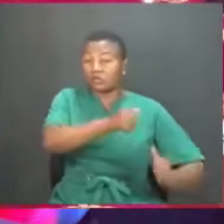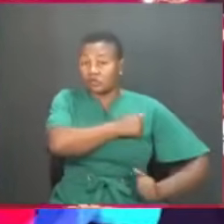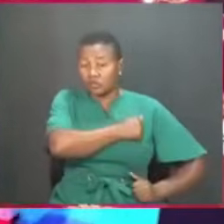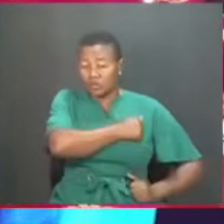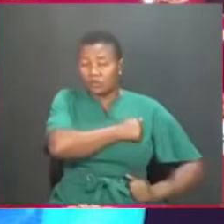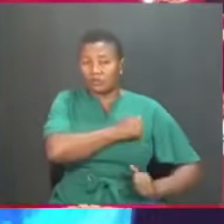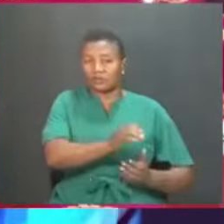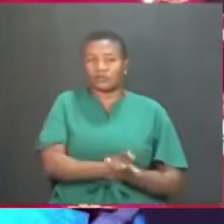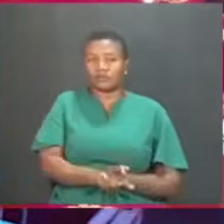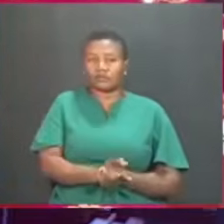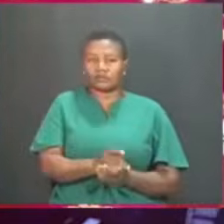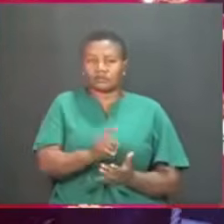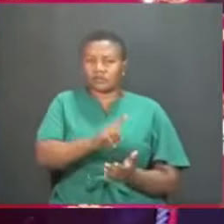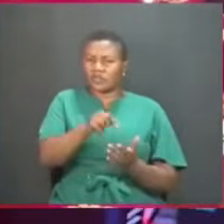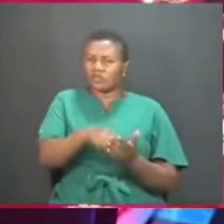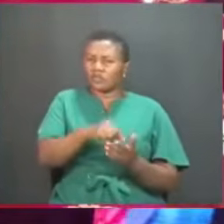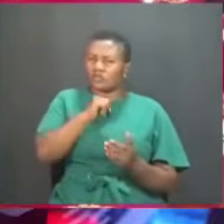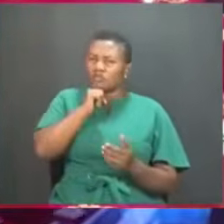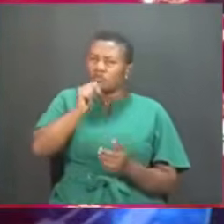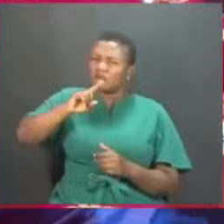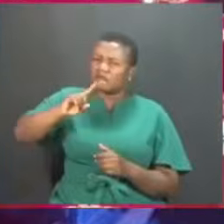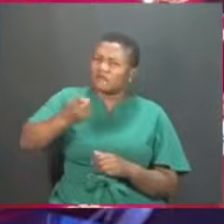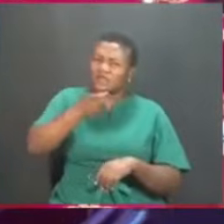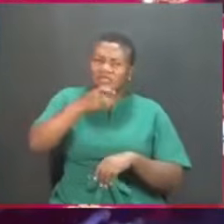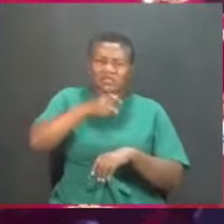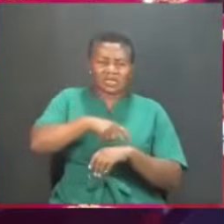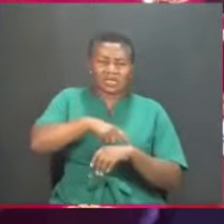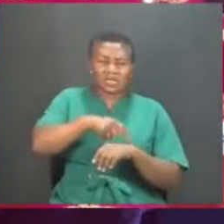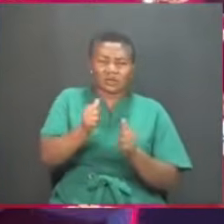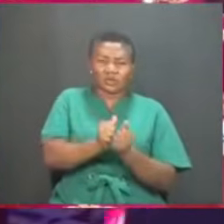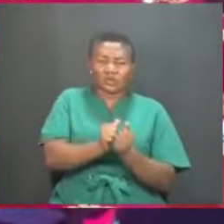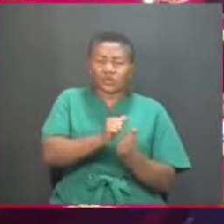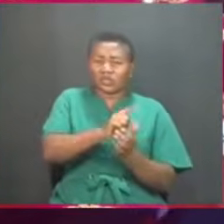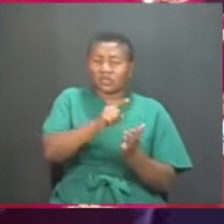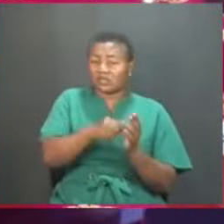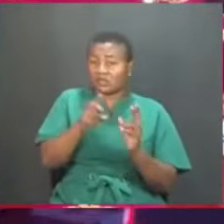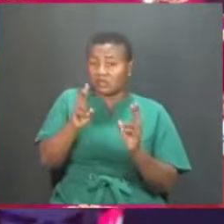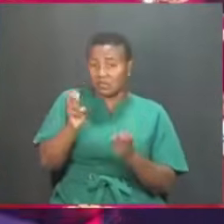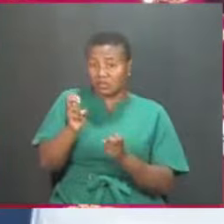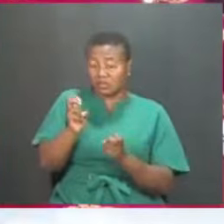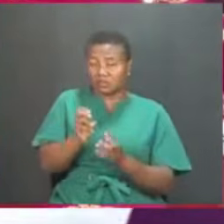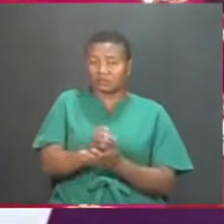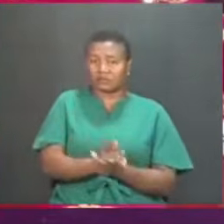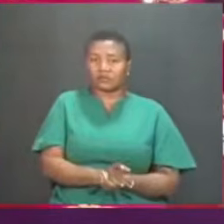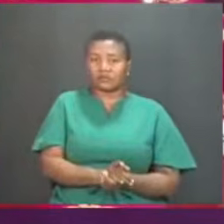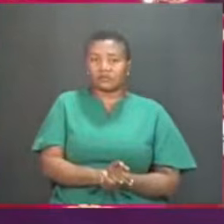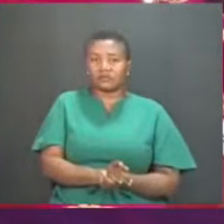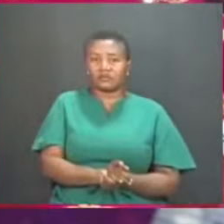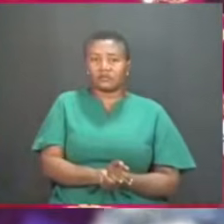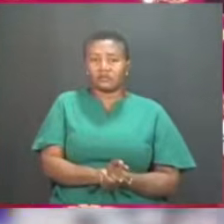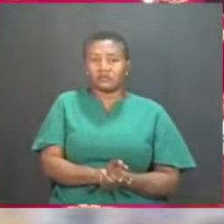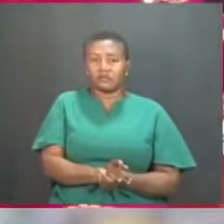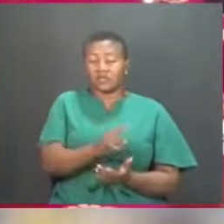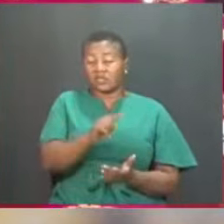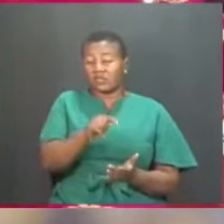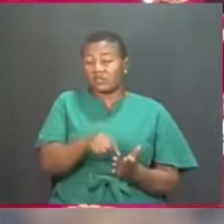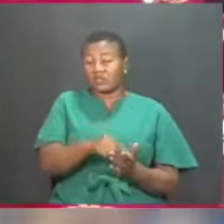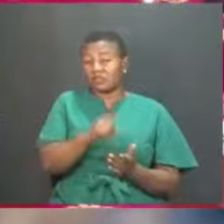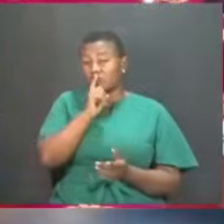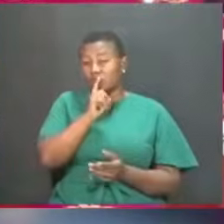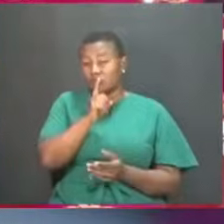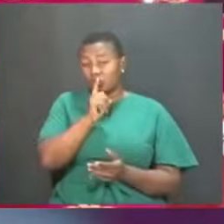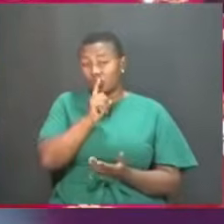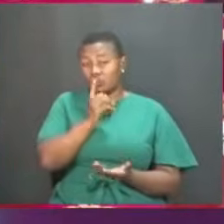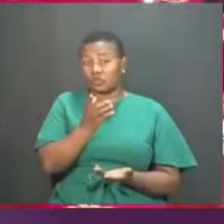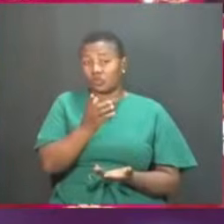Mr. Speaker, this is not the first time we've heard of stampedes for this recruitment, and this one is a turning point.